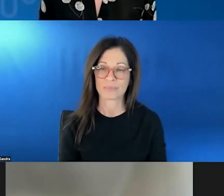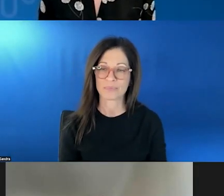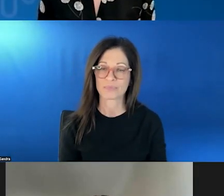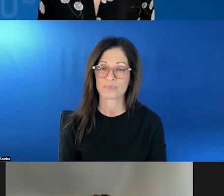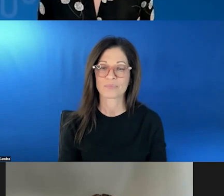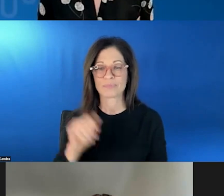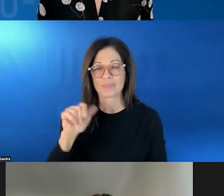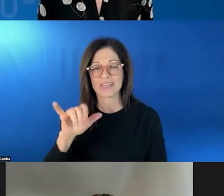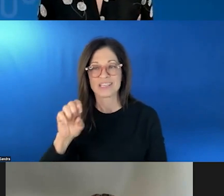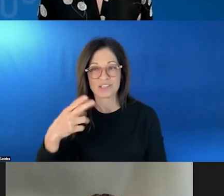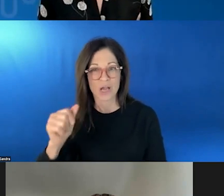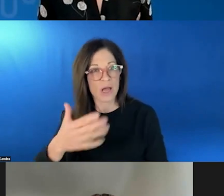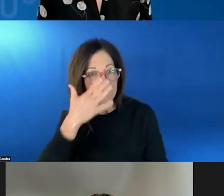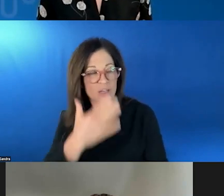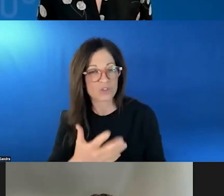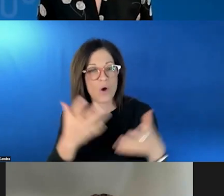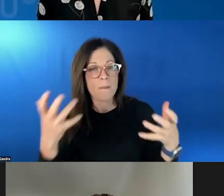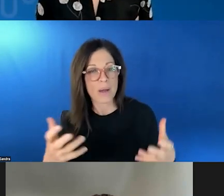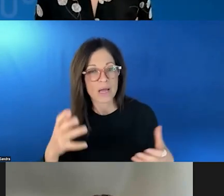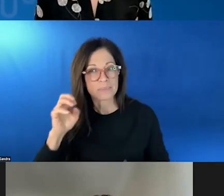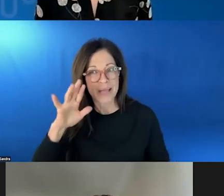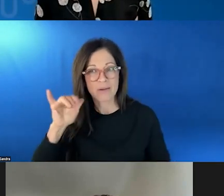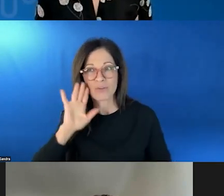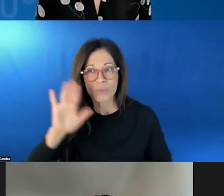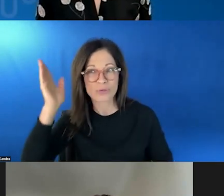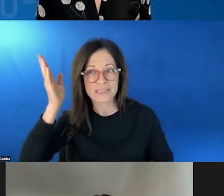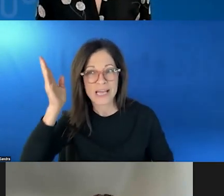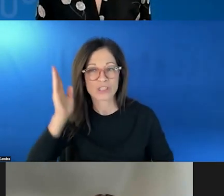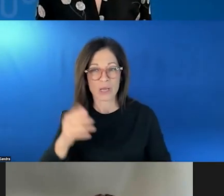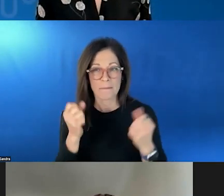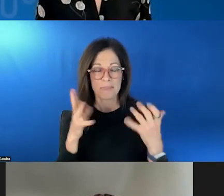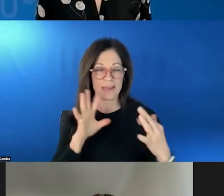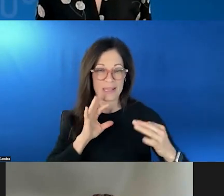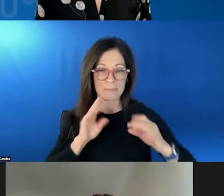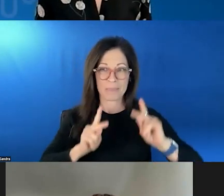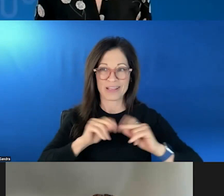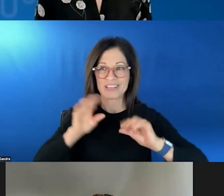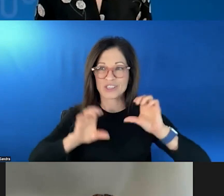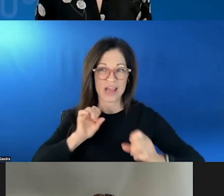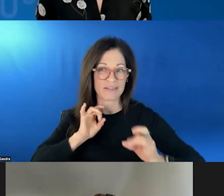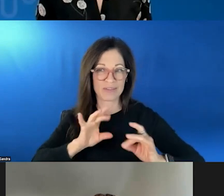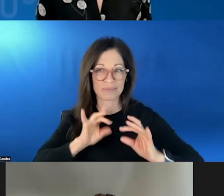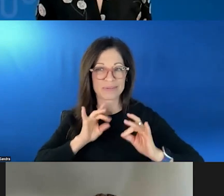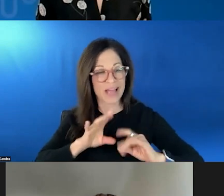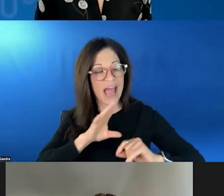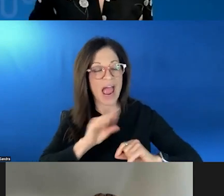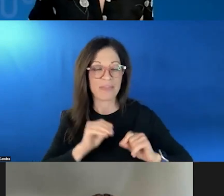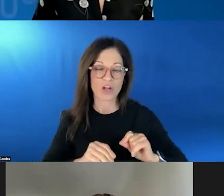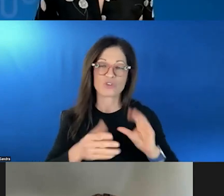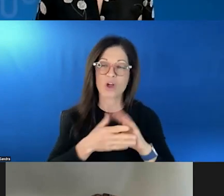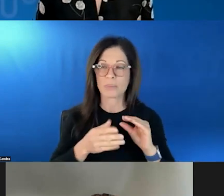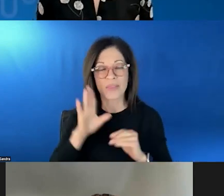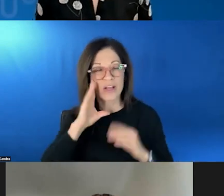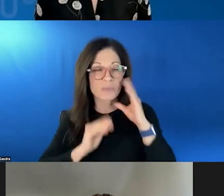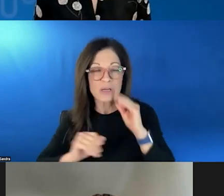the presentation. You're getting a lot of positive feedback in the chat, and people reflecting on their experiences with family members